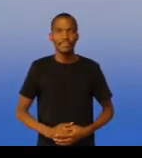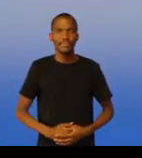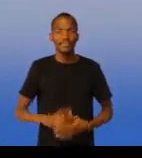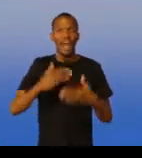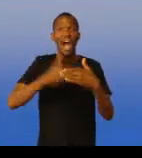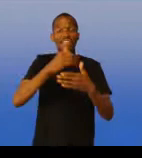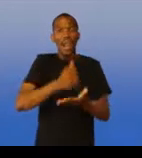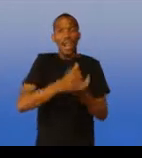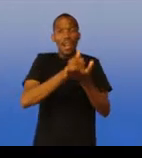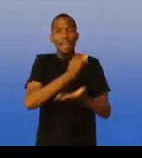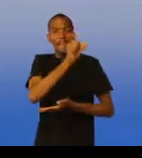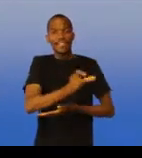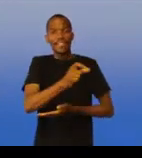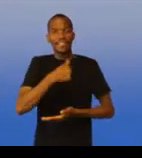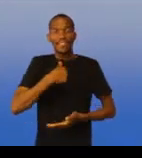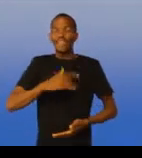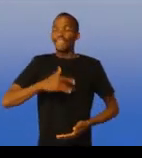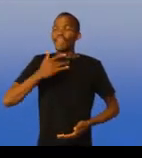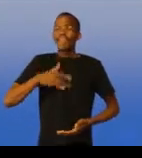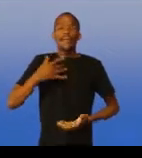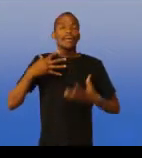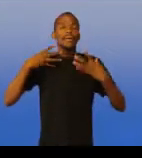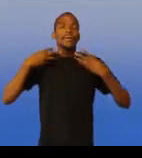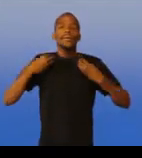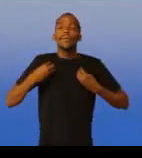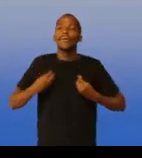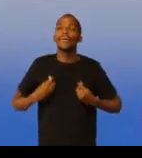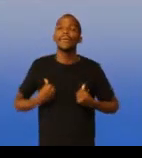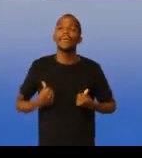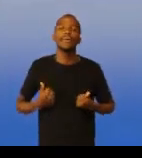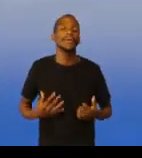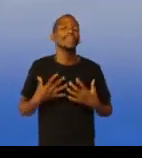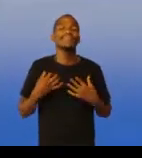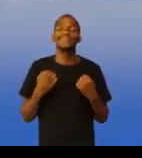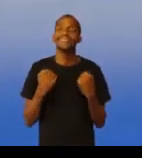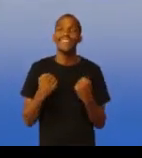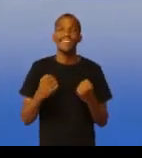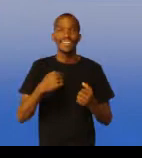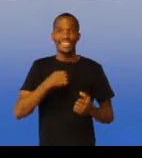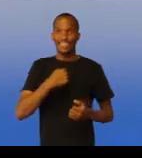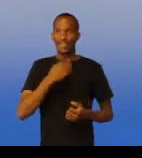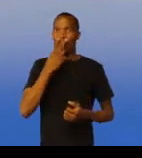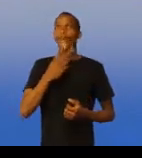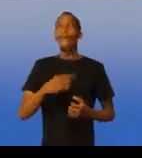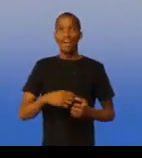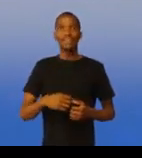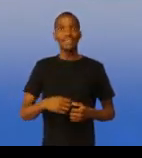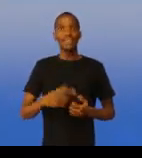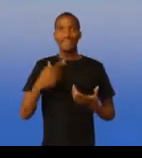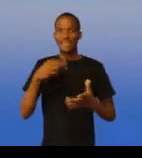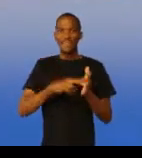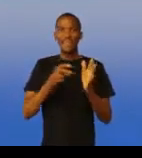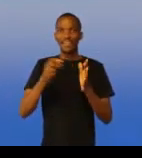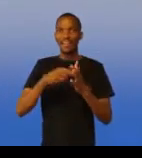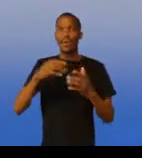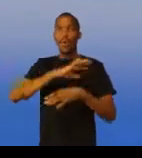After helping somebody, I always feel relieved. Like I have taken off that load of my chest or my shoulders.